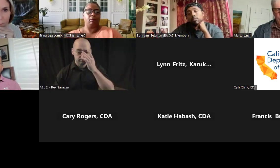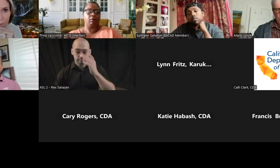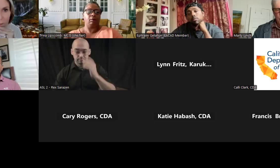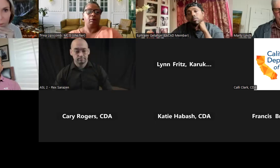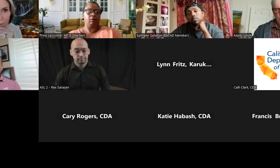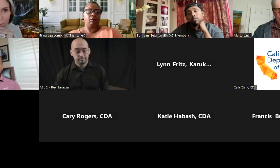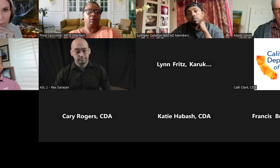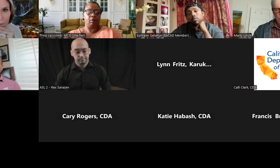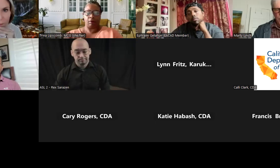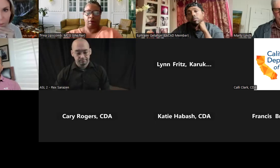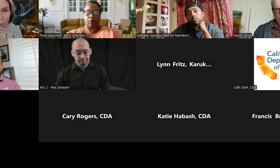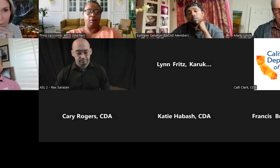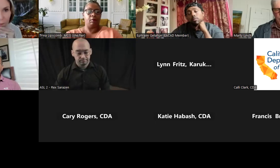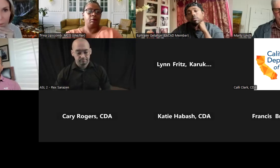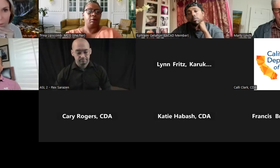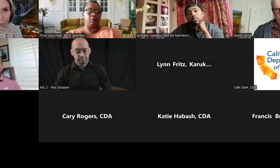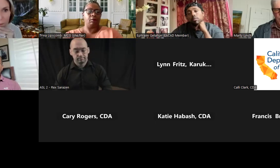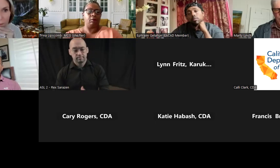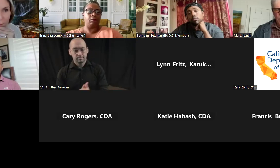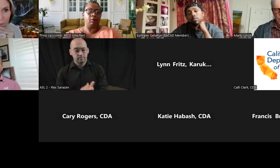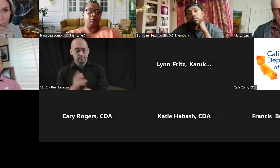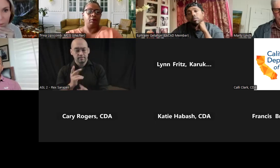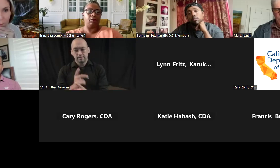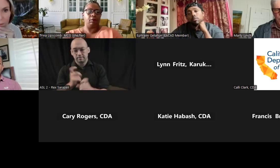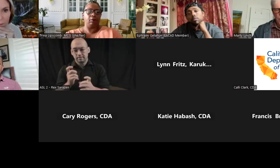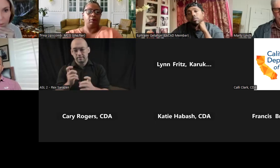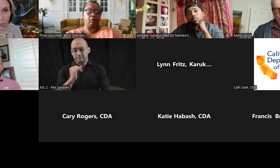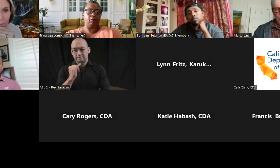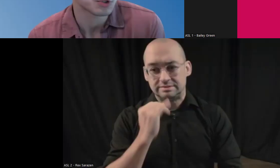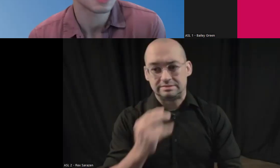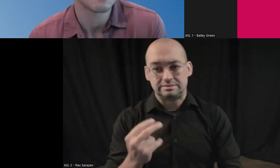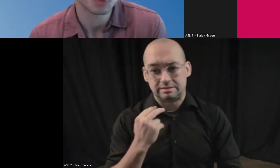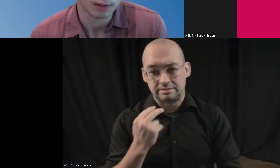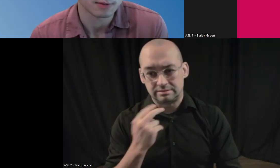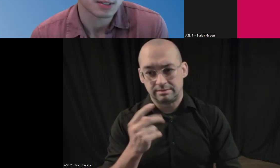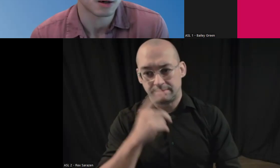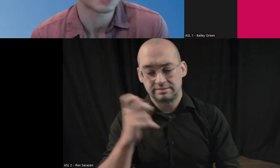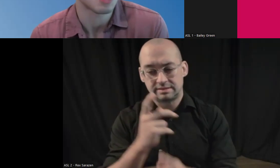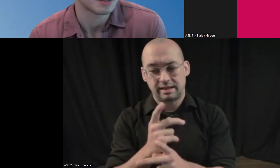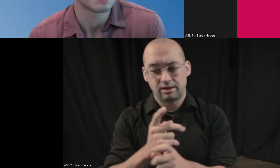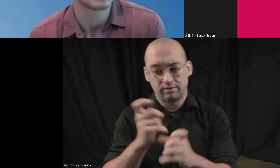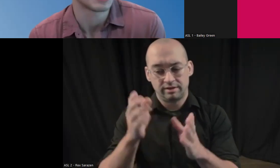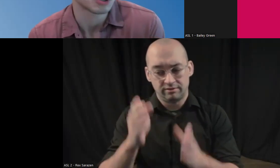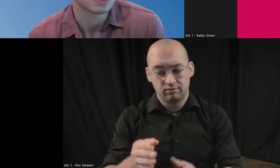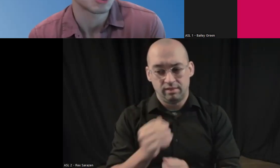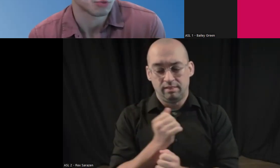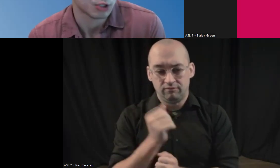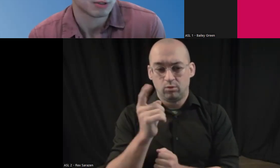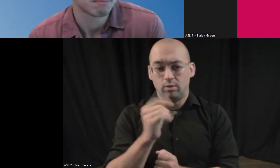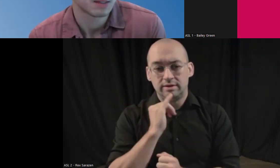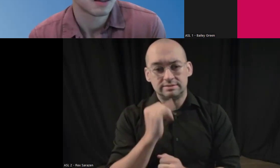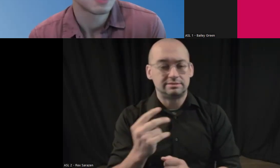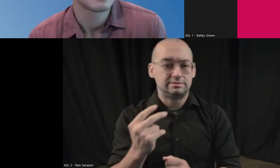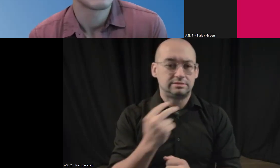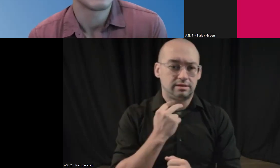been stranded because their caregivers' loved ones are caught in an immigration